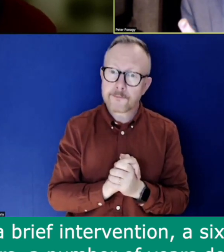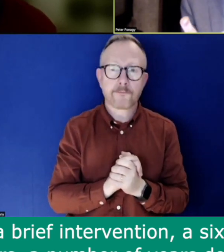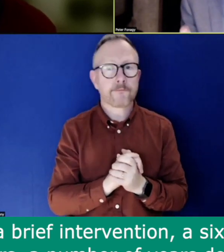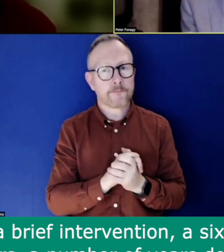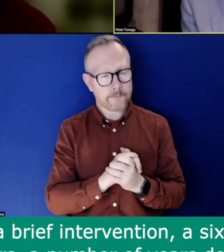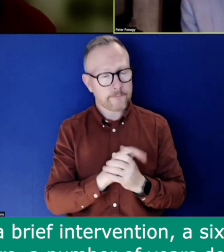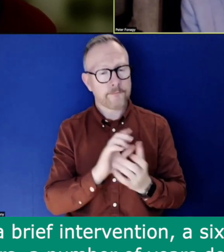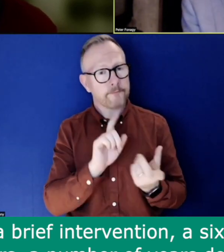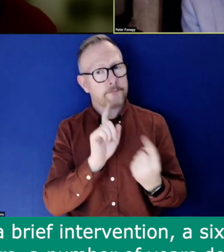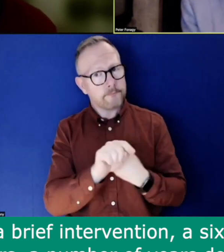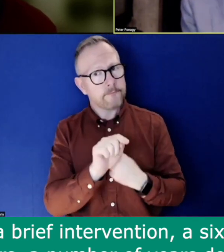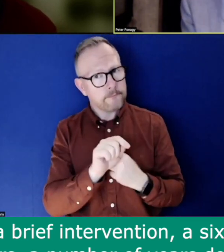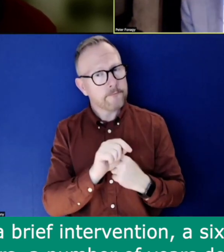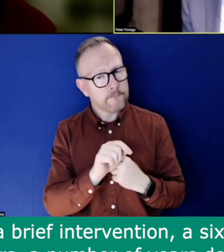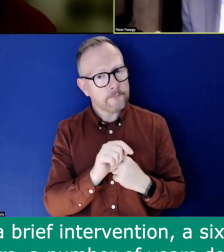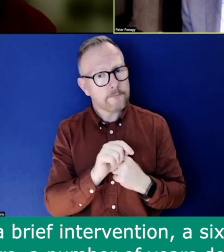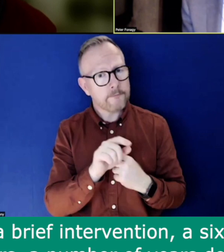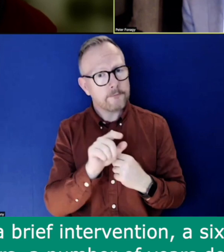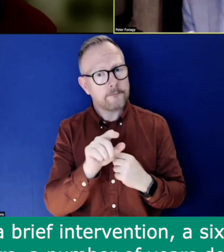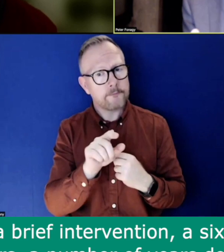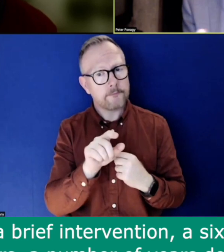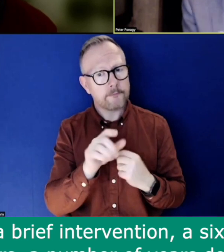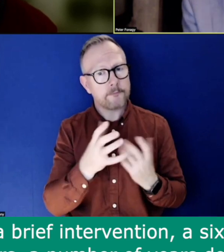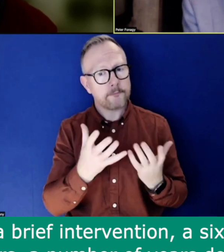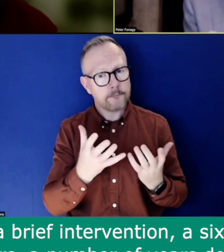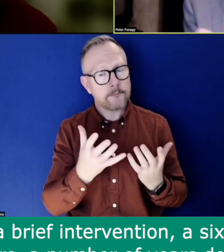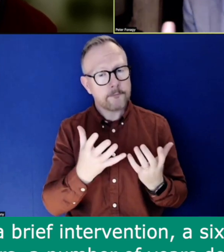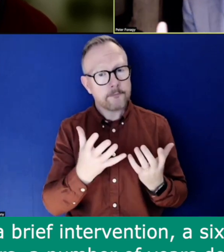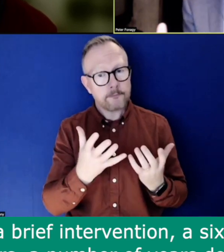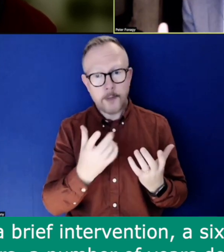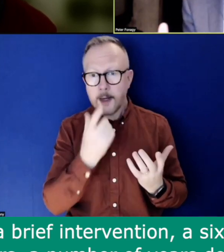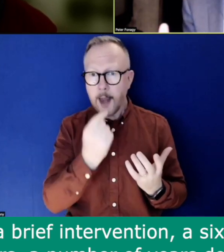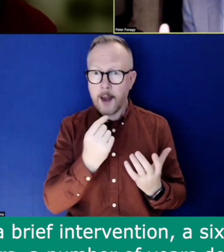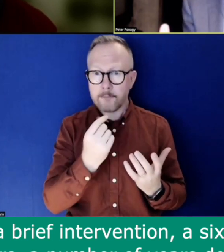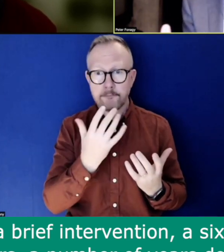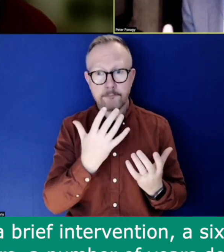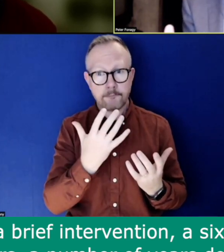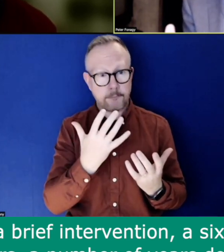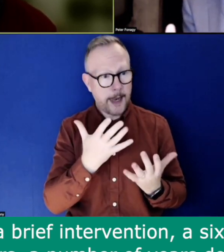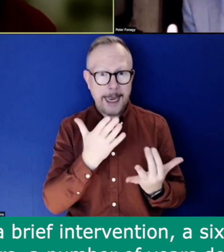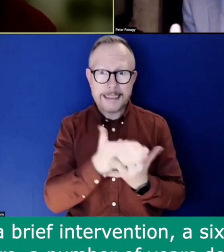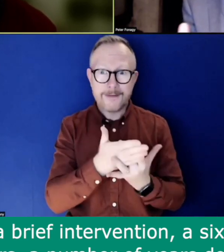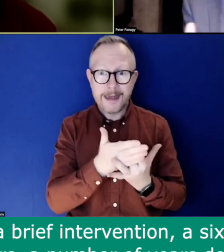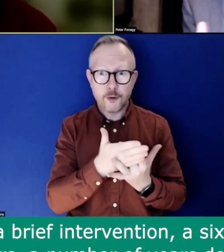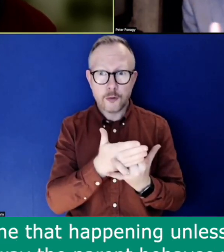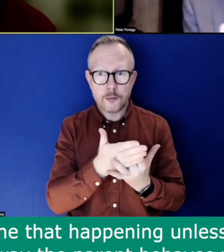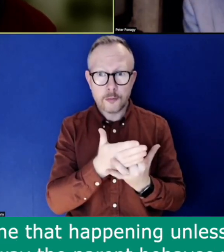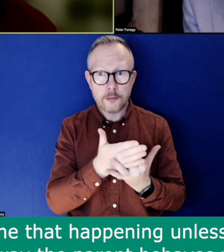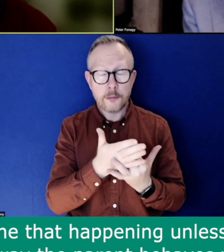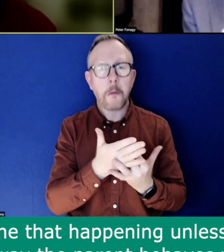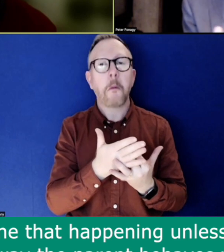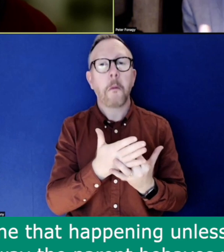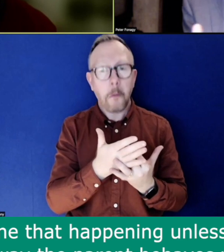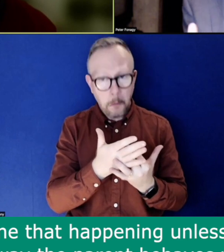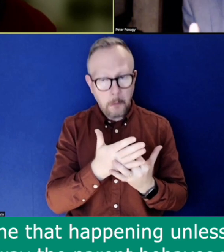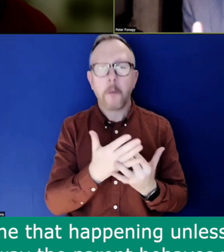an impact many years, but a number of years down the line in your study. And it's hard